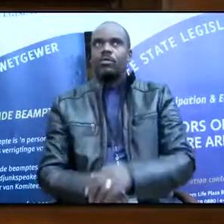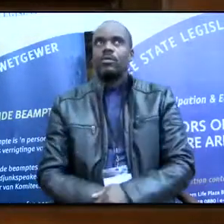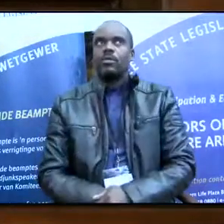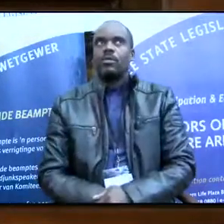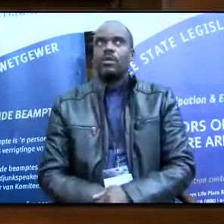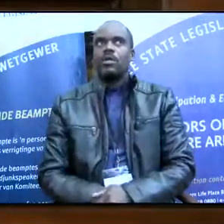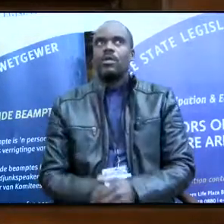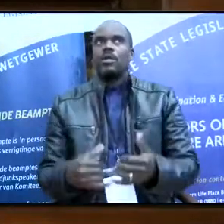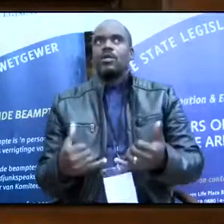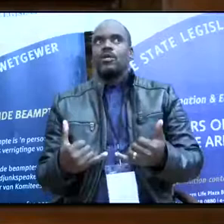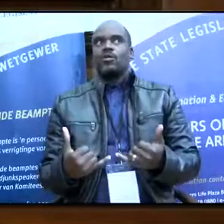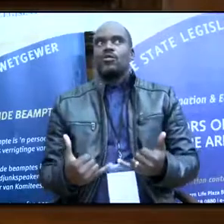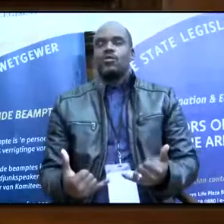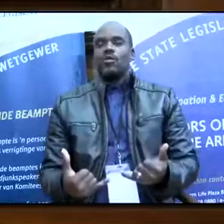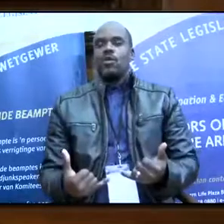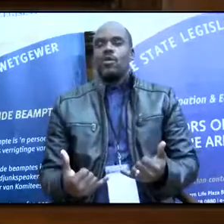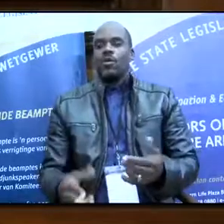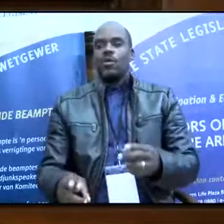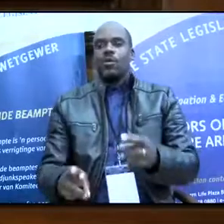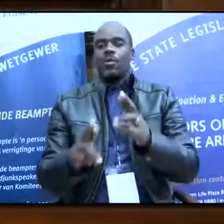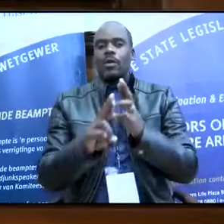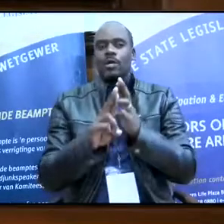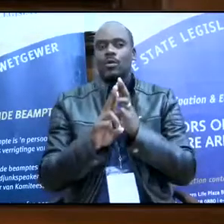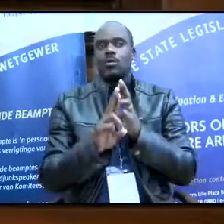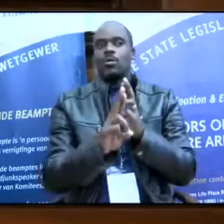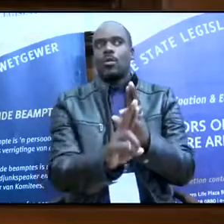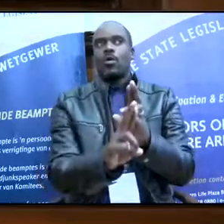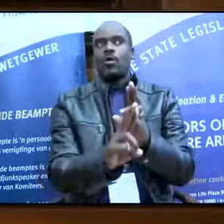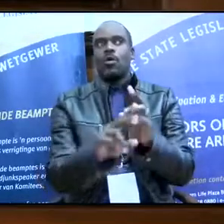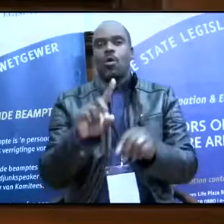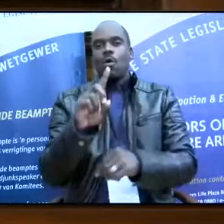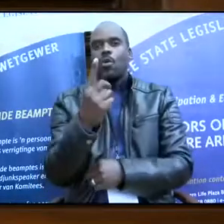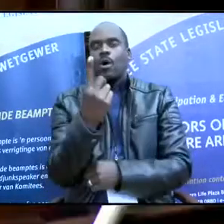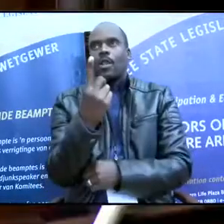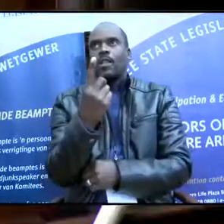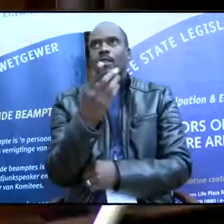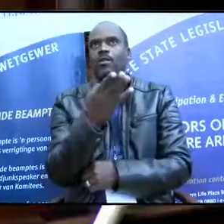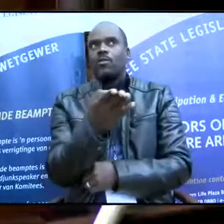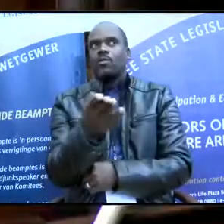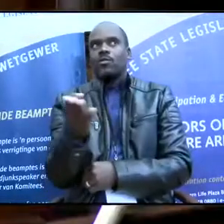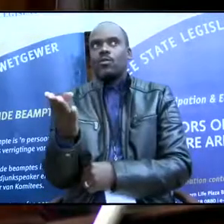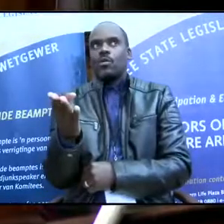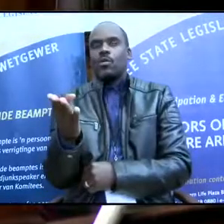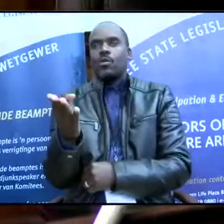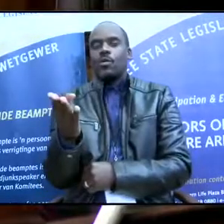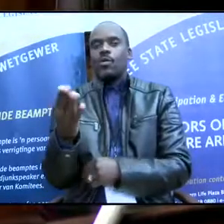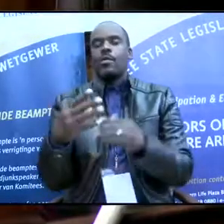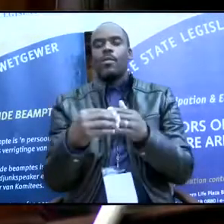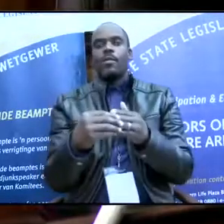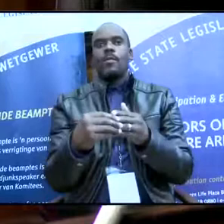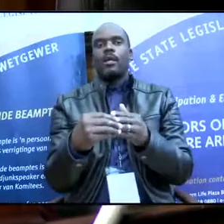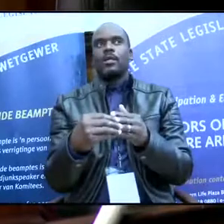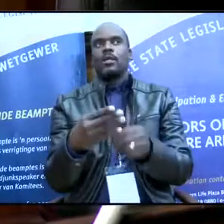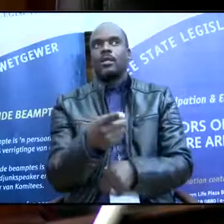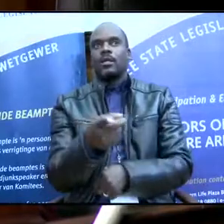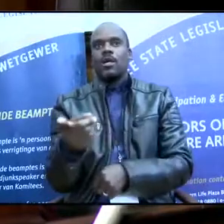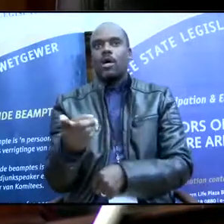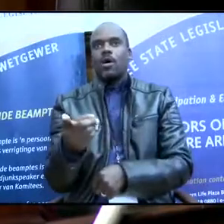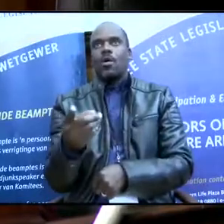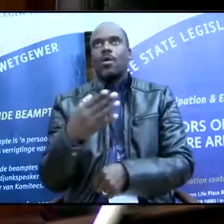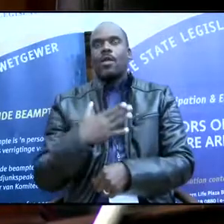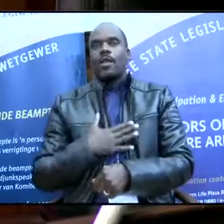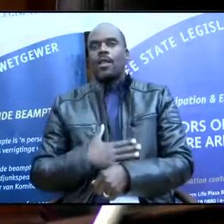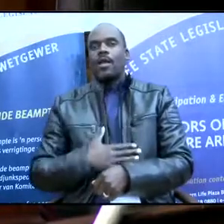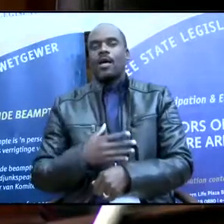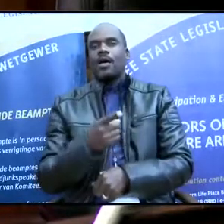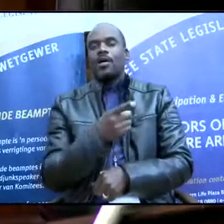so for us to be able to respond to one of those constitutional mandates we would like to inform the